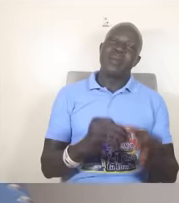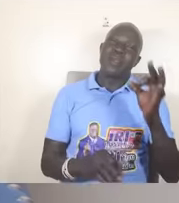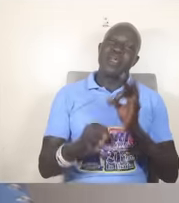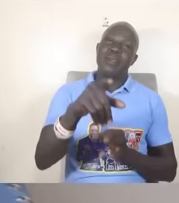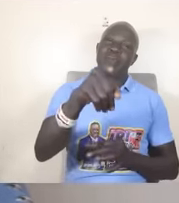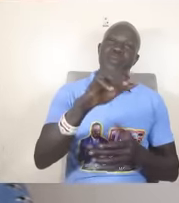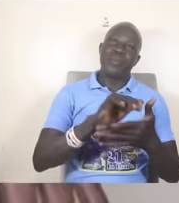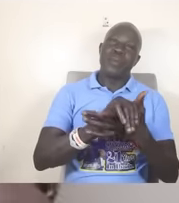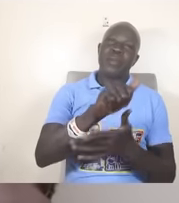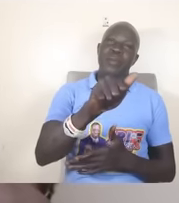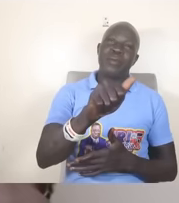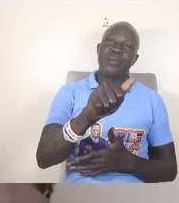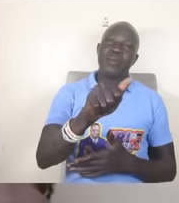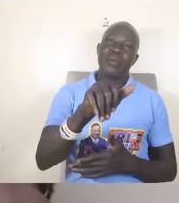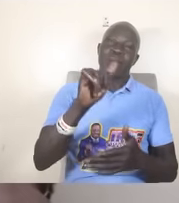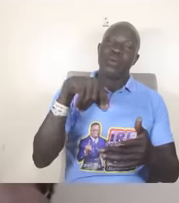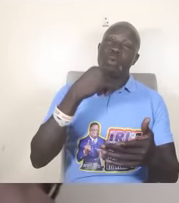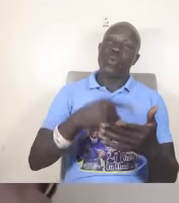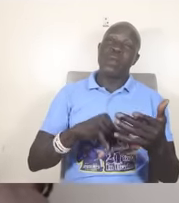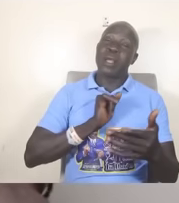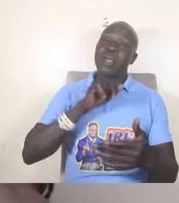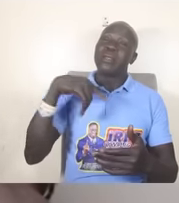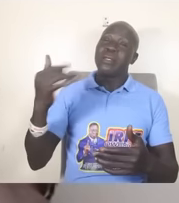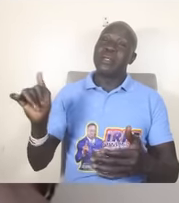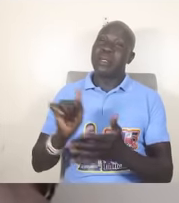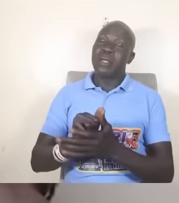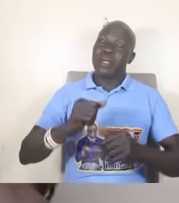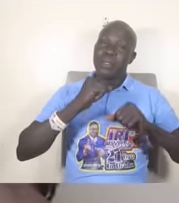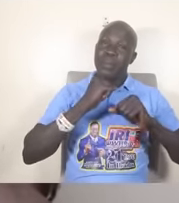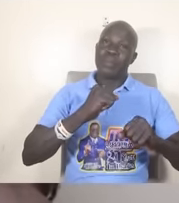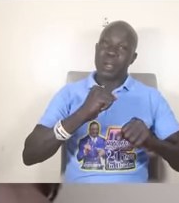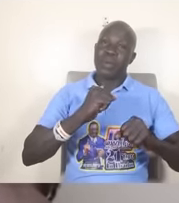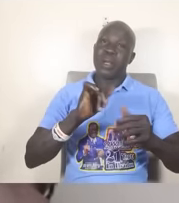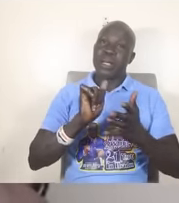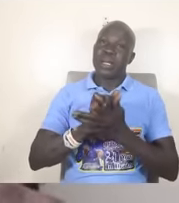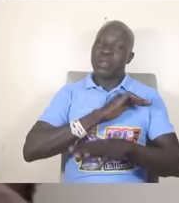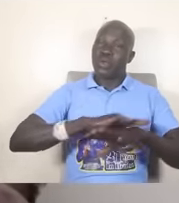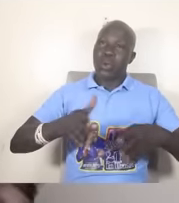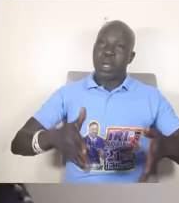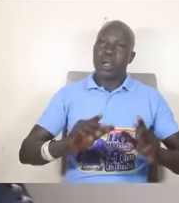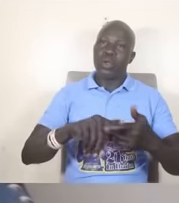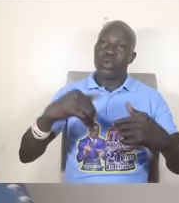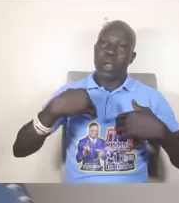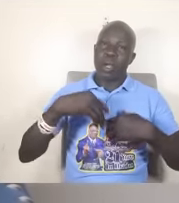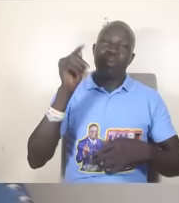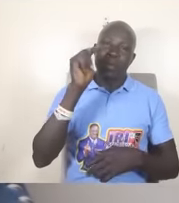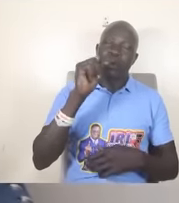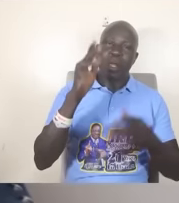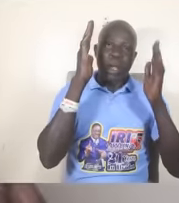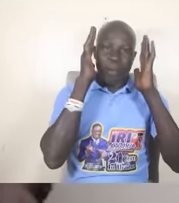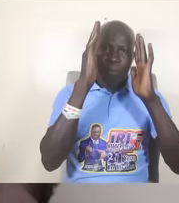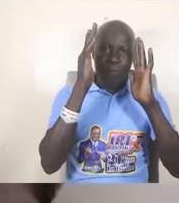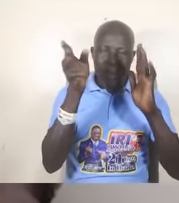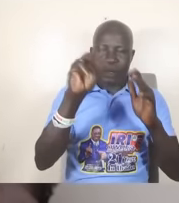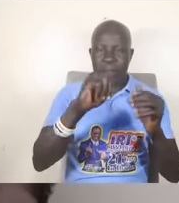iwo ba gbagbo. If you believe. O ti mo wi mi yi o. What I say is it. Agbara to lo ni je ko leri. The first thing I say we have to see. Mo doju ko agbara